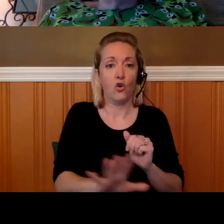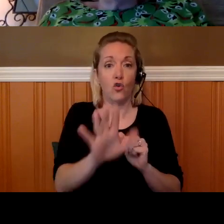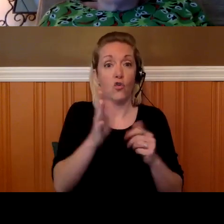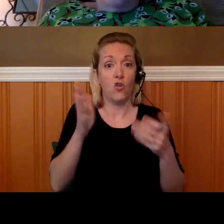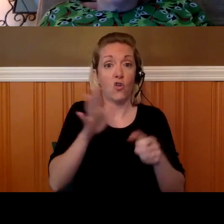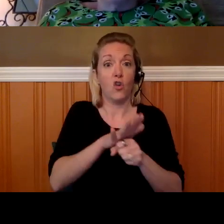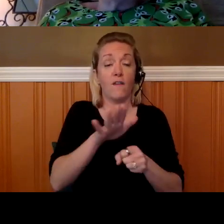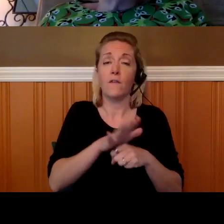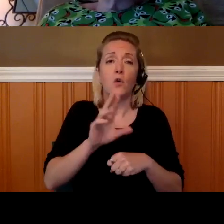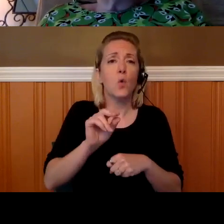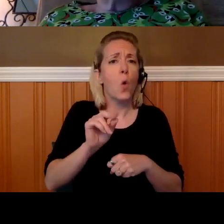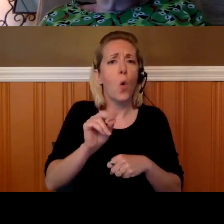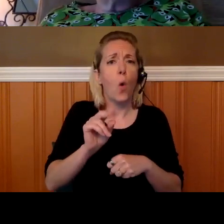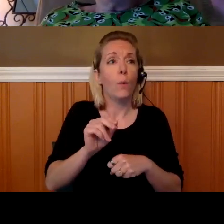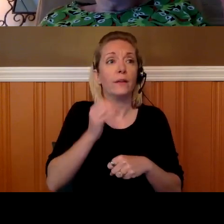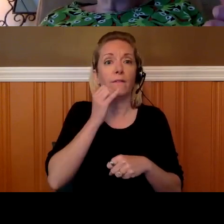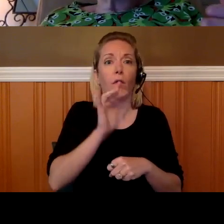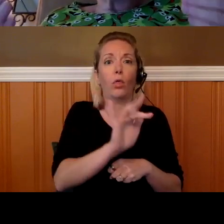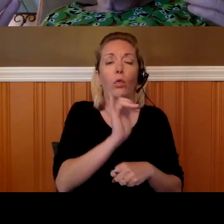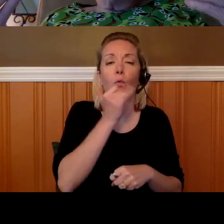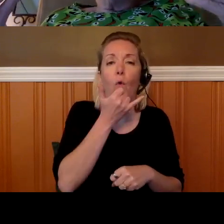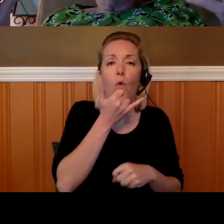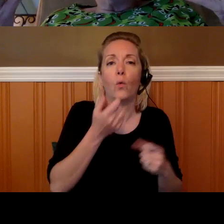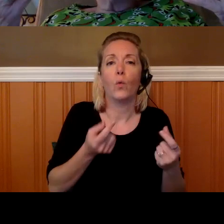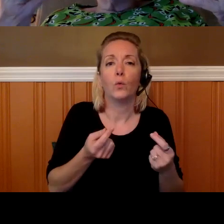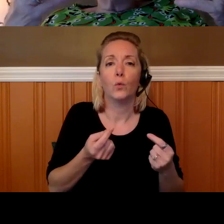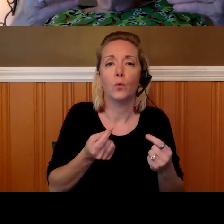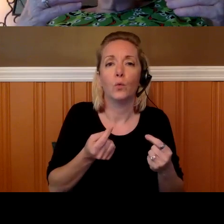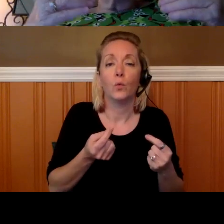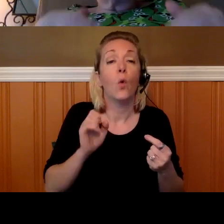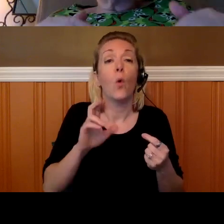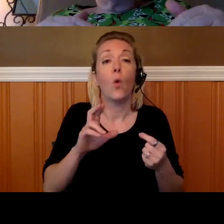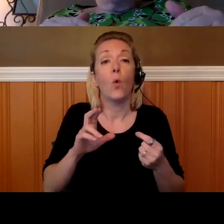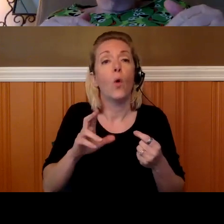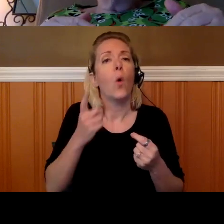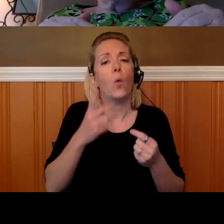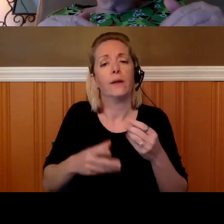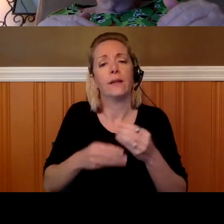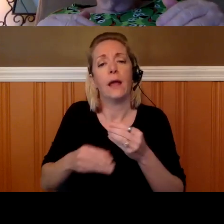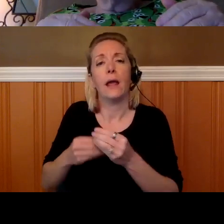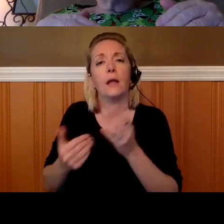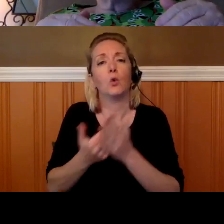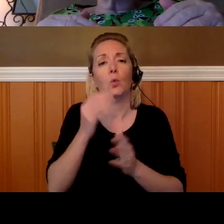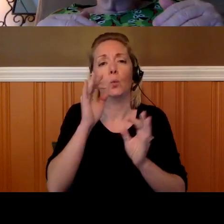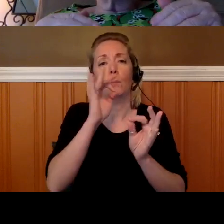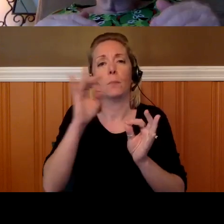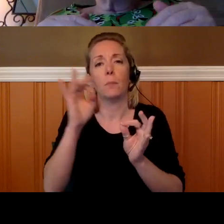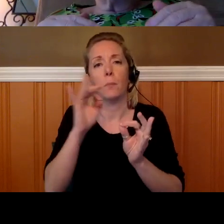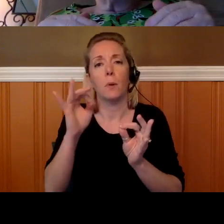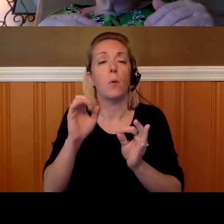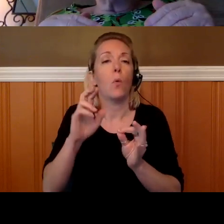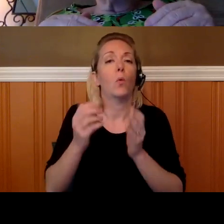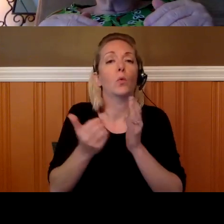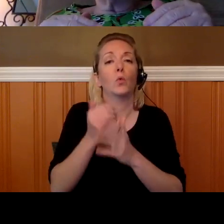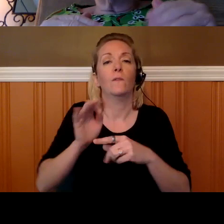time Debbie adds either a new function, so for example, one of the questions Marin